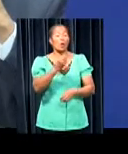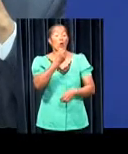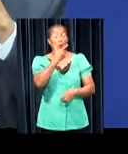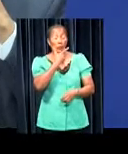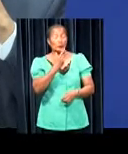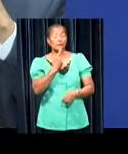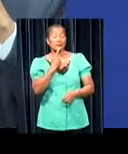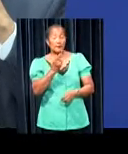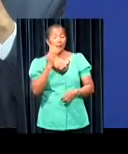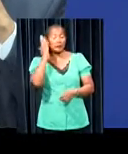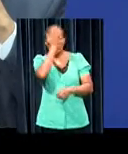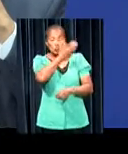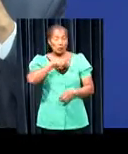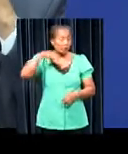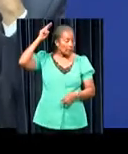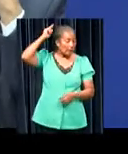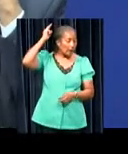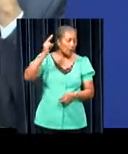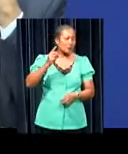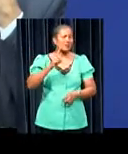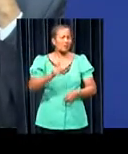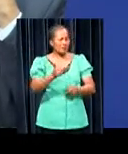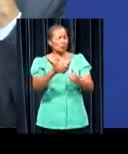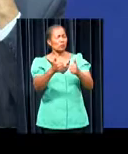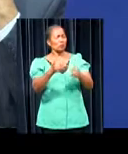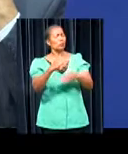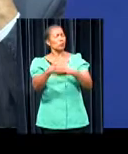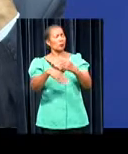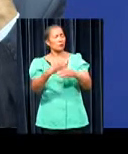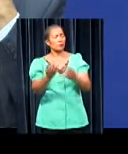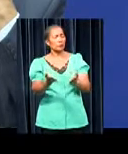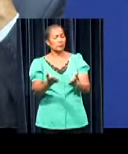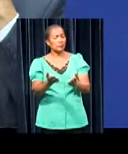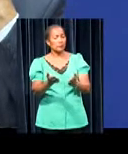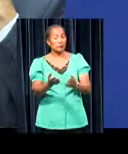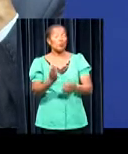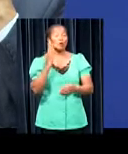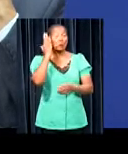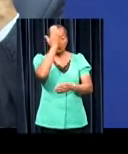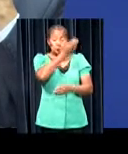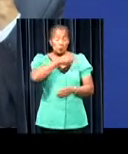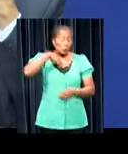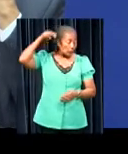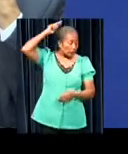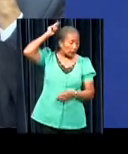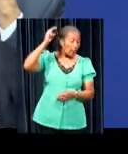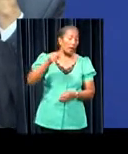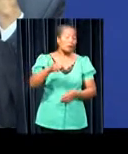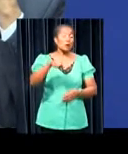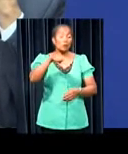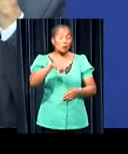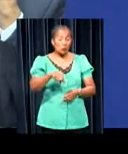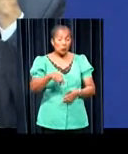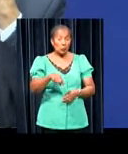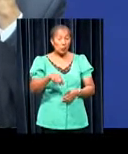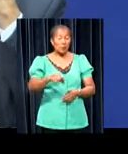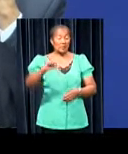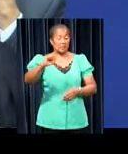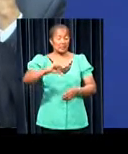that Suriname will certainly come out of this situation. Suriname, which is in a difficult